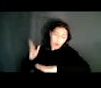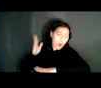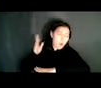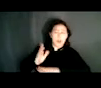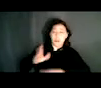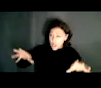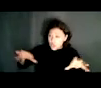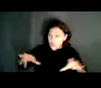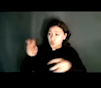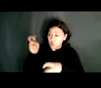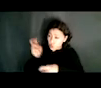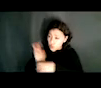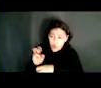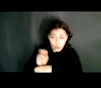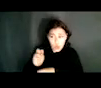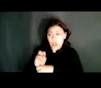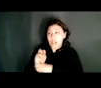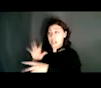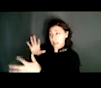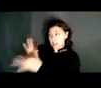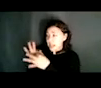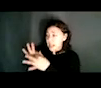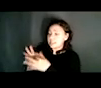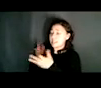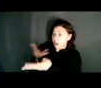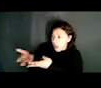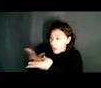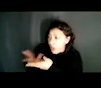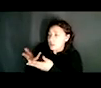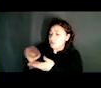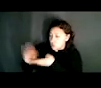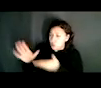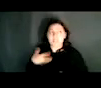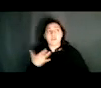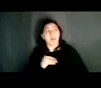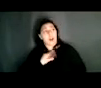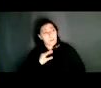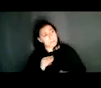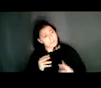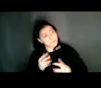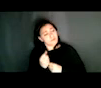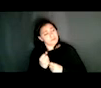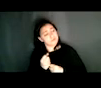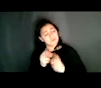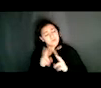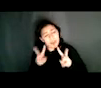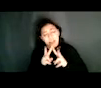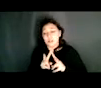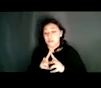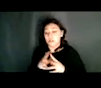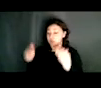and supported in this crazy remote environment that we have all been in. During this year, we have launched the Health Equity Scholars, which